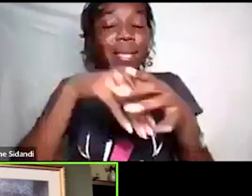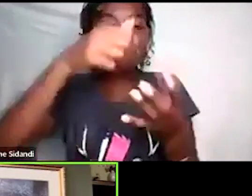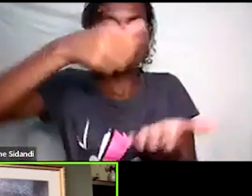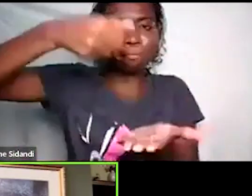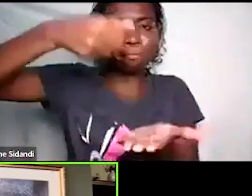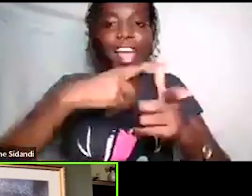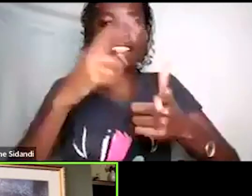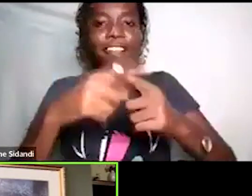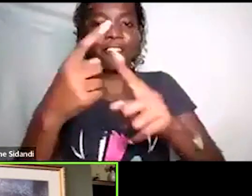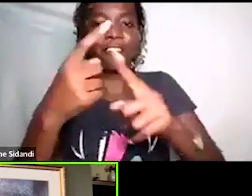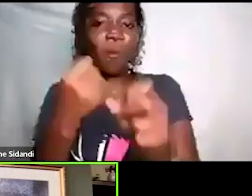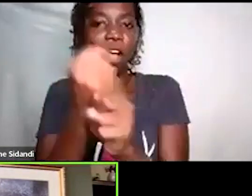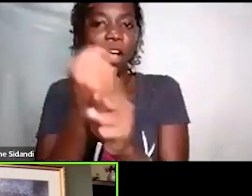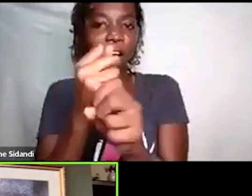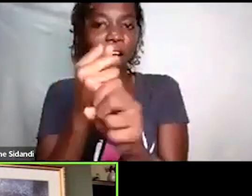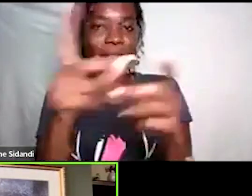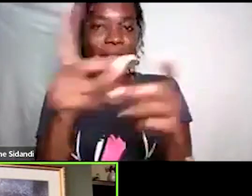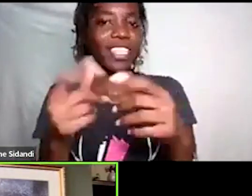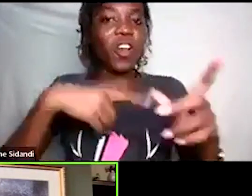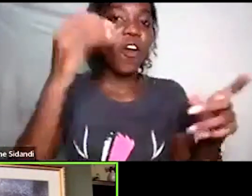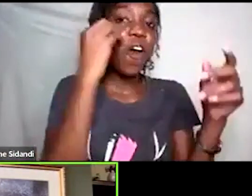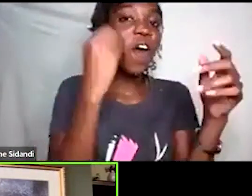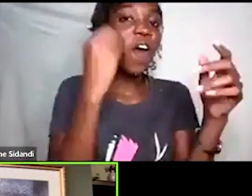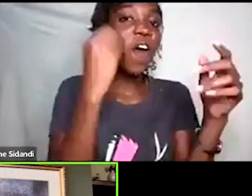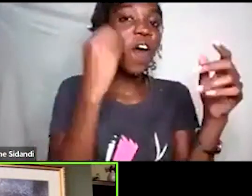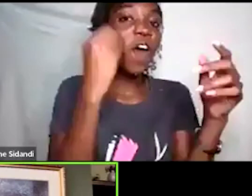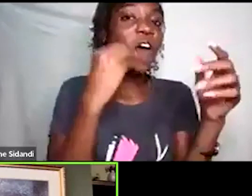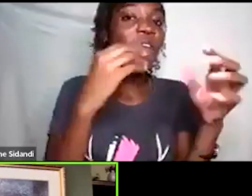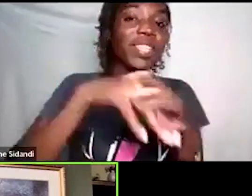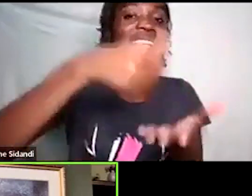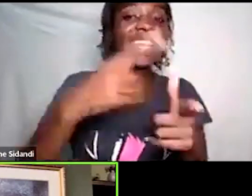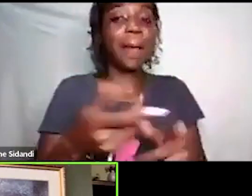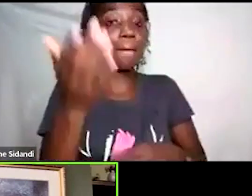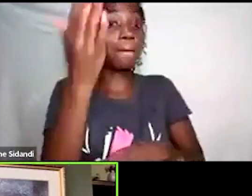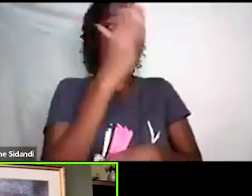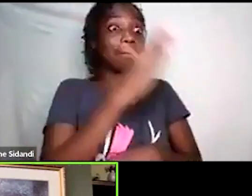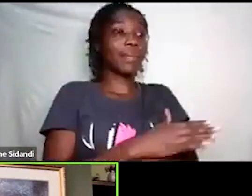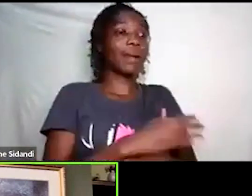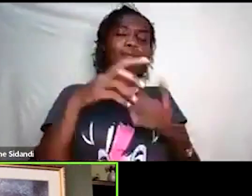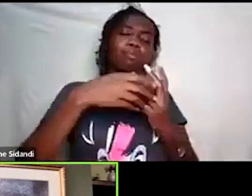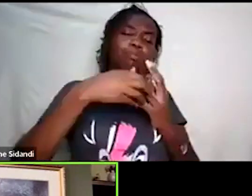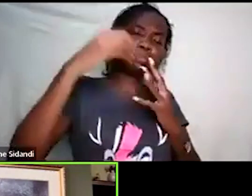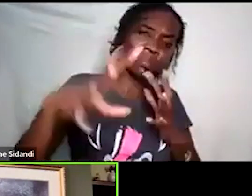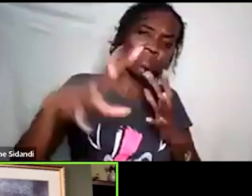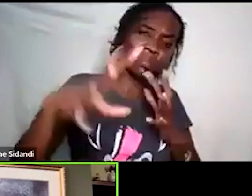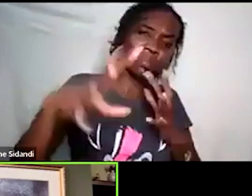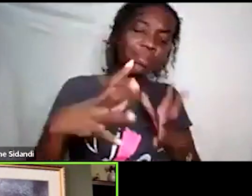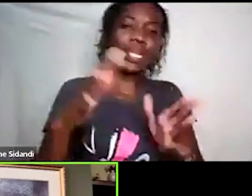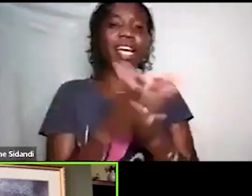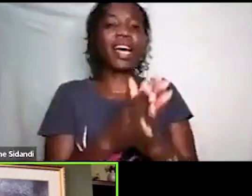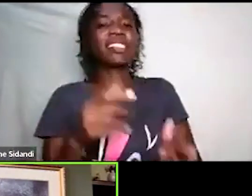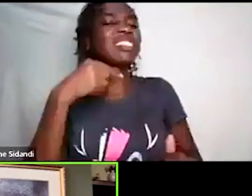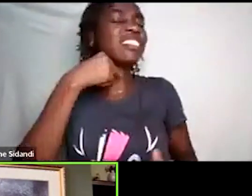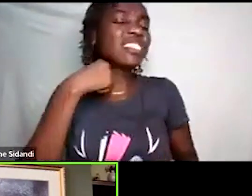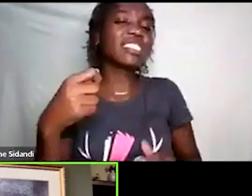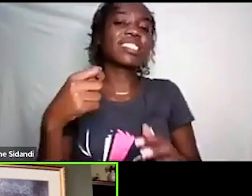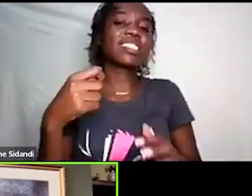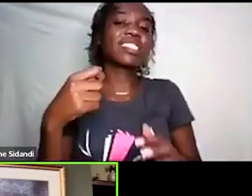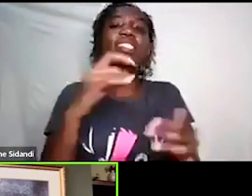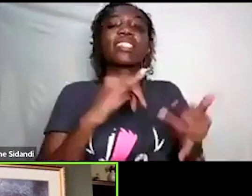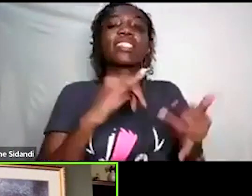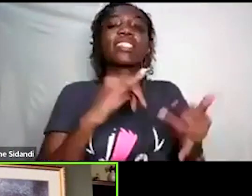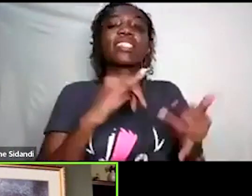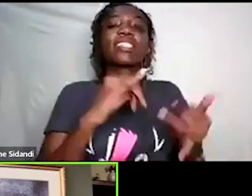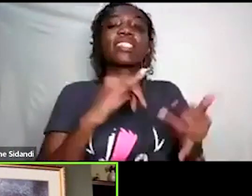workplace to the home in a basket, and the backlash of divorces and cheating spouses and all that, they